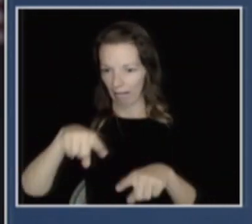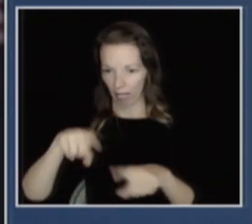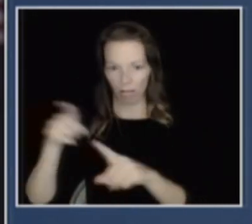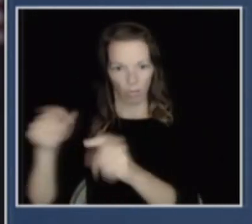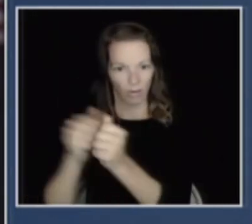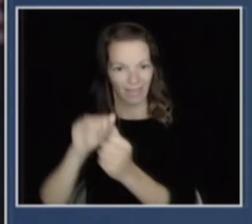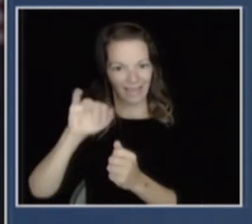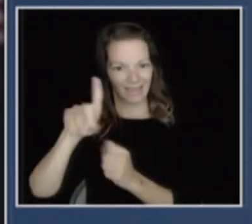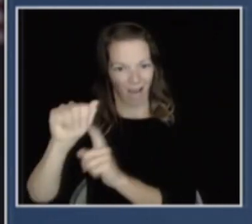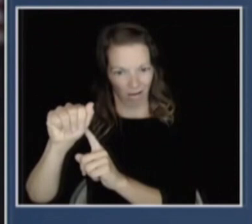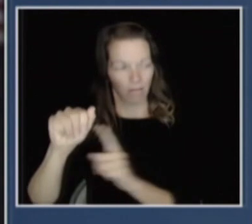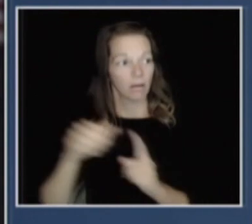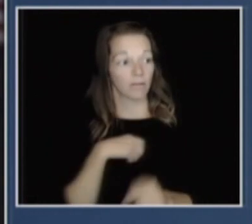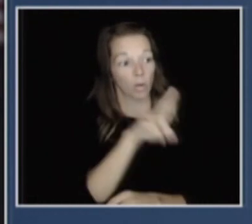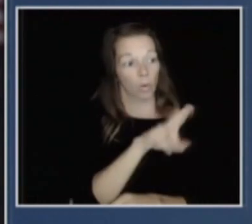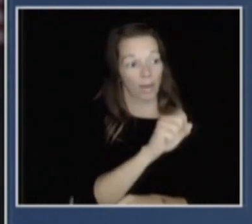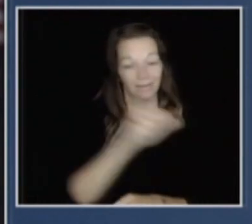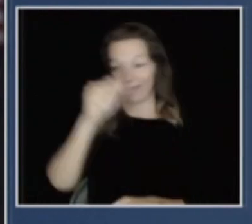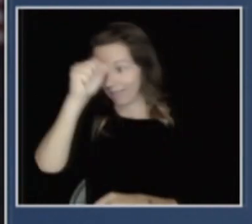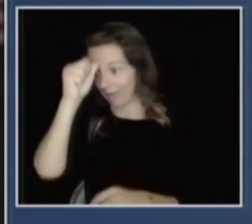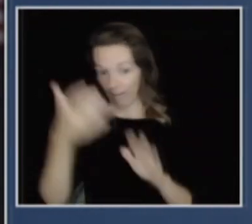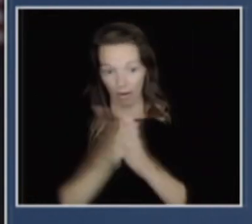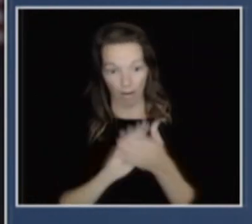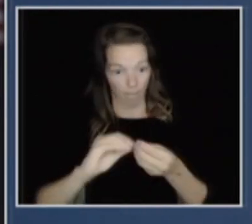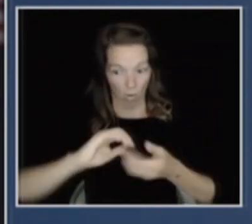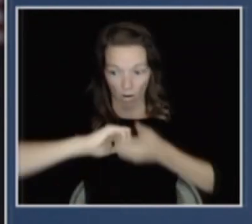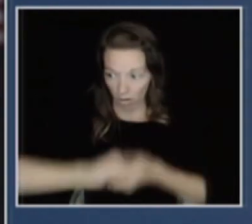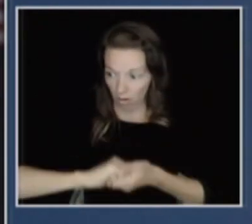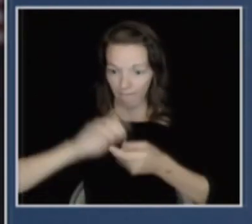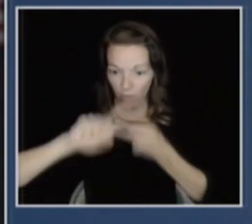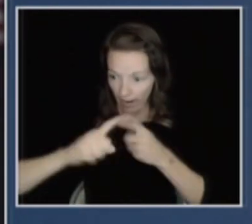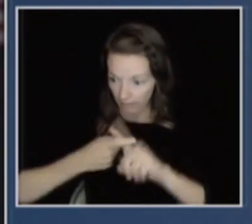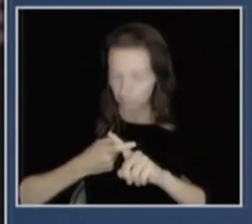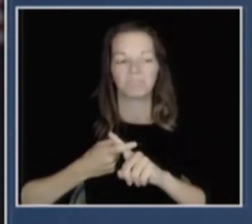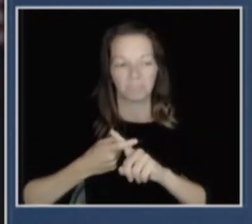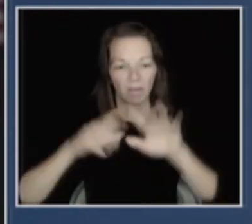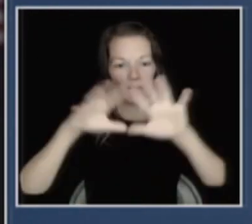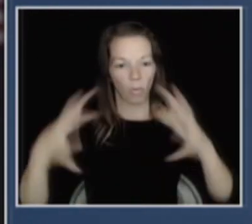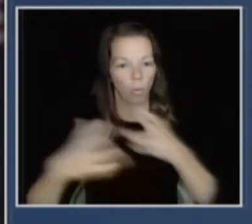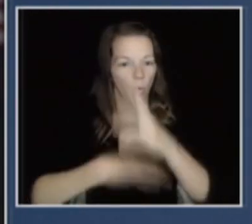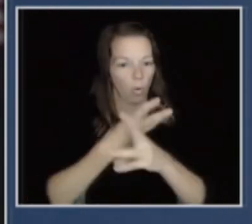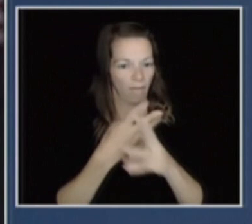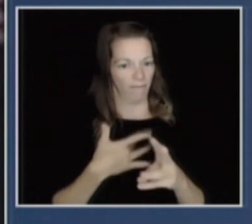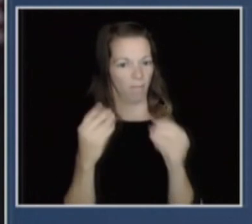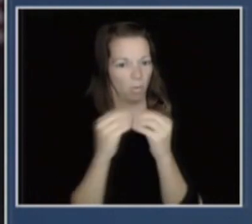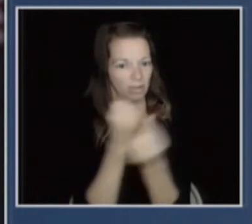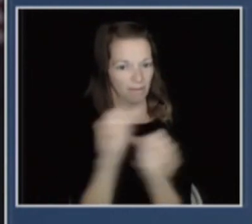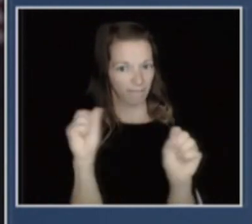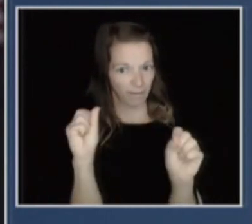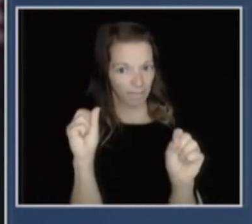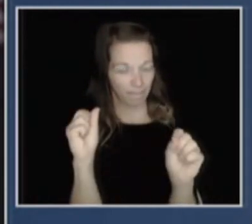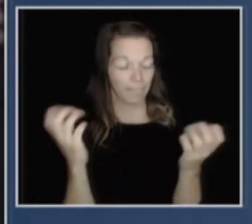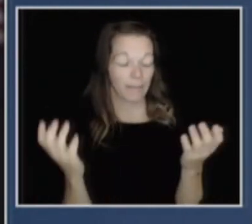I said if the United States and India became closer friends and partners, then the world will be a safer place. If